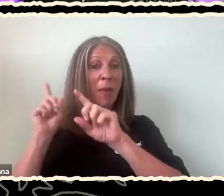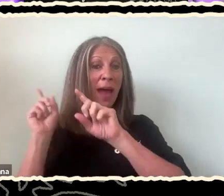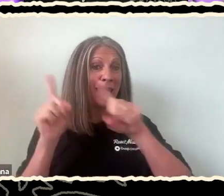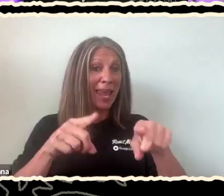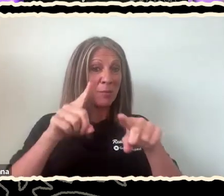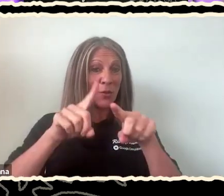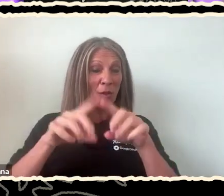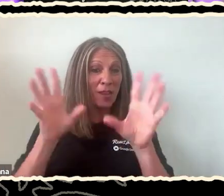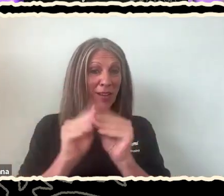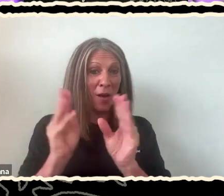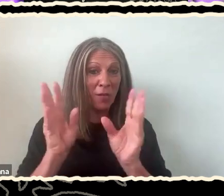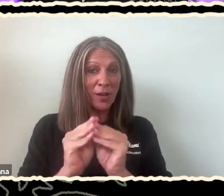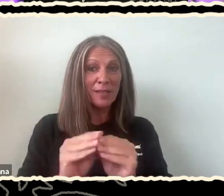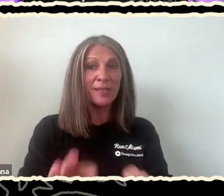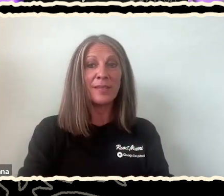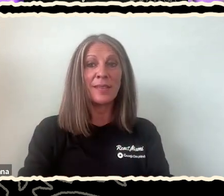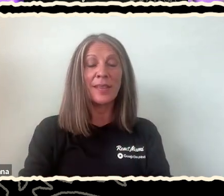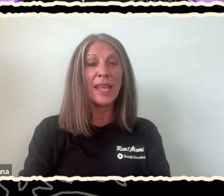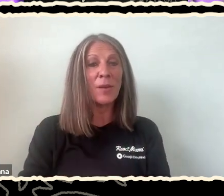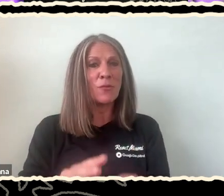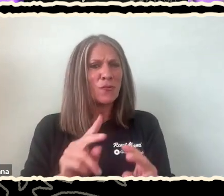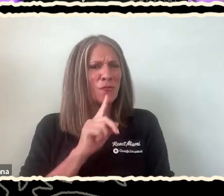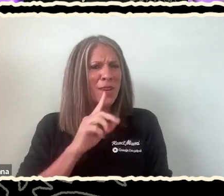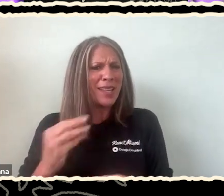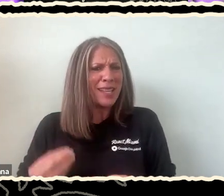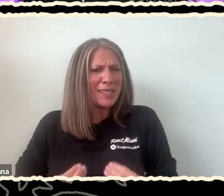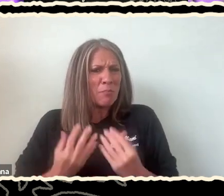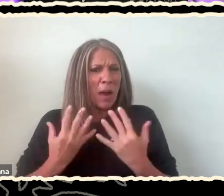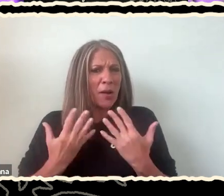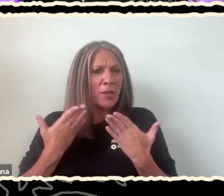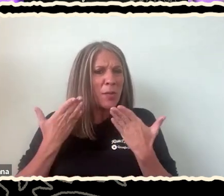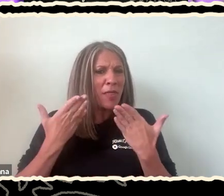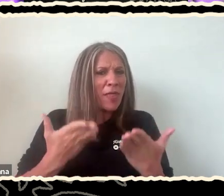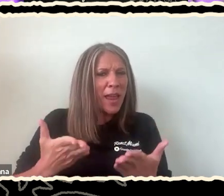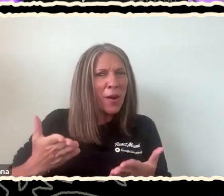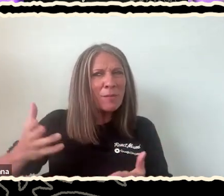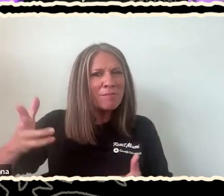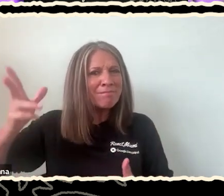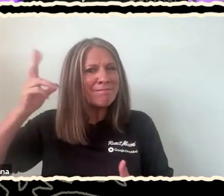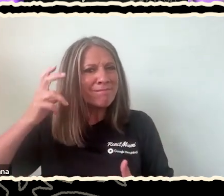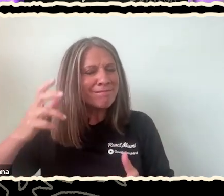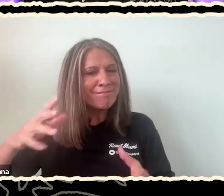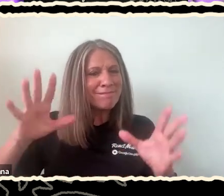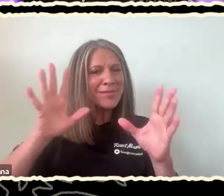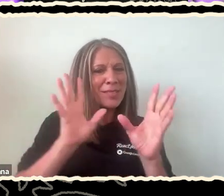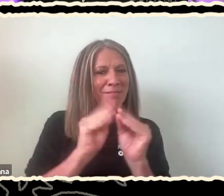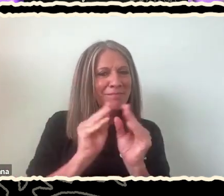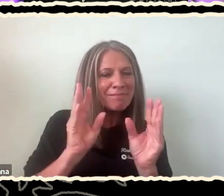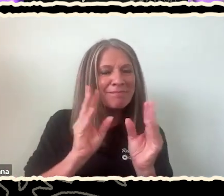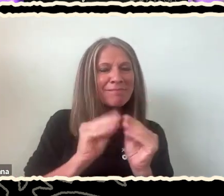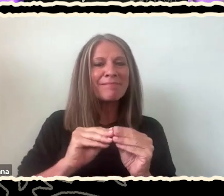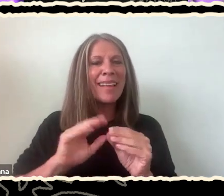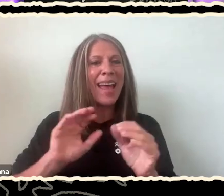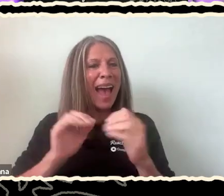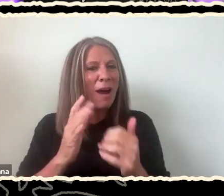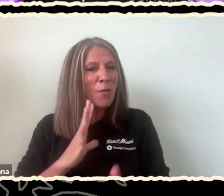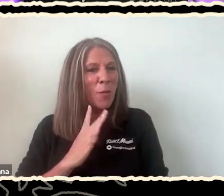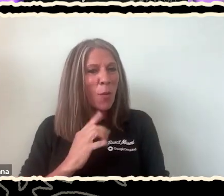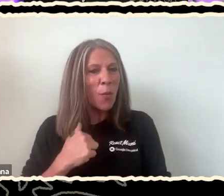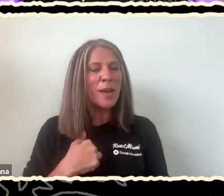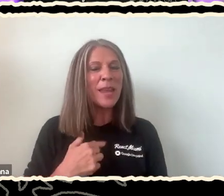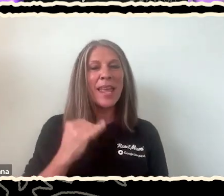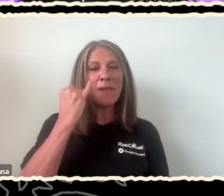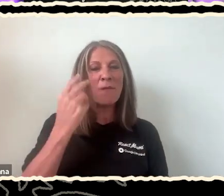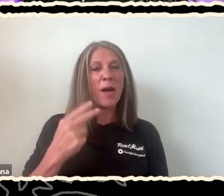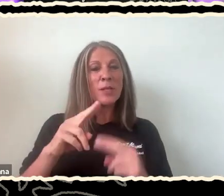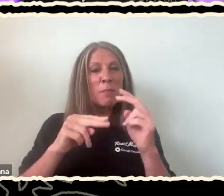conf. And it was so inspiring to be there, listening all these talks, asking to myself, like, how cool would it be to